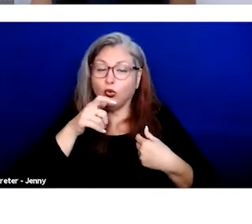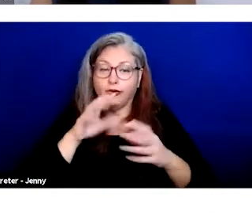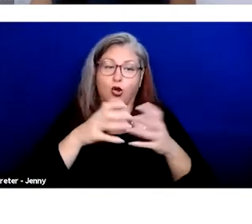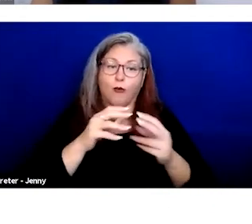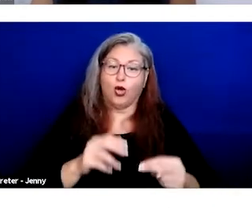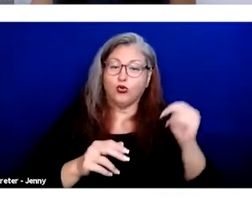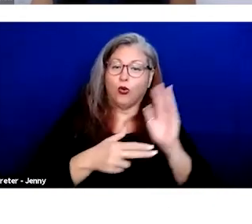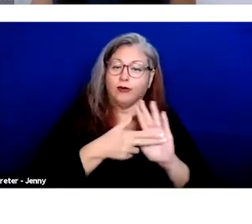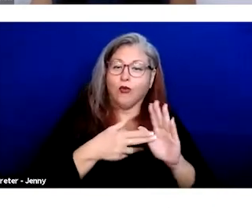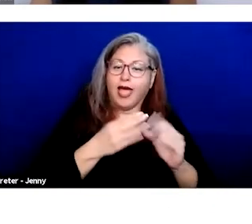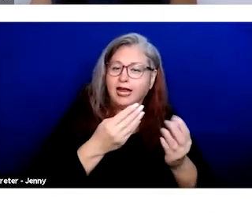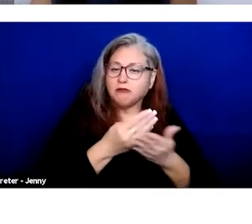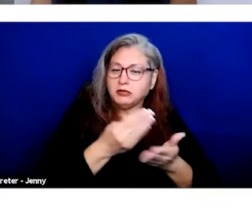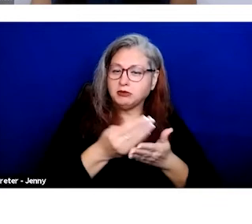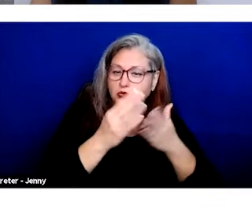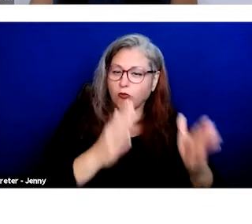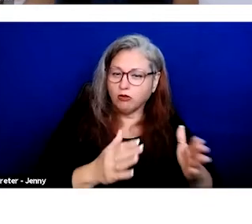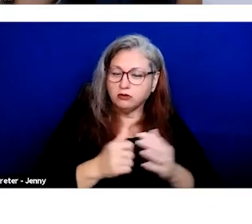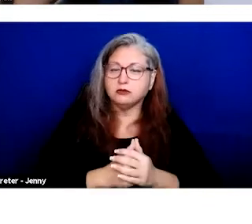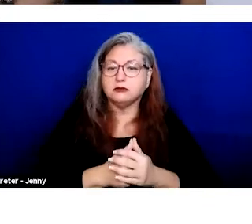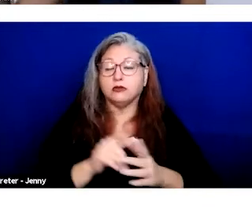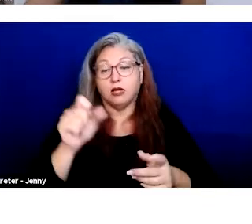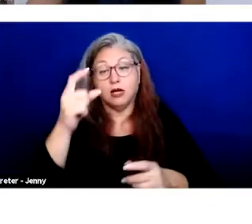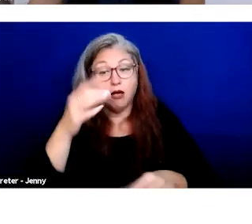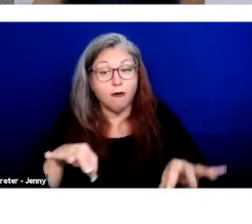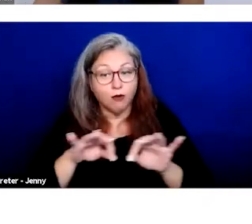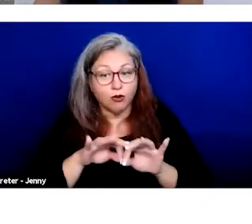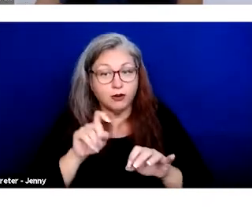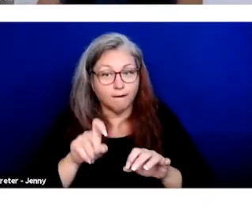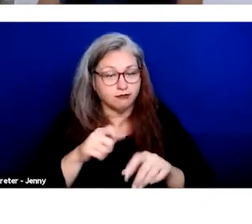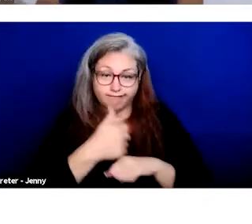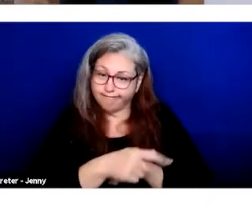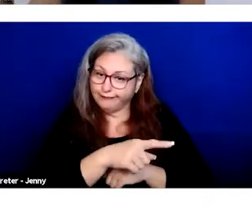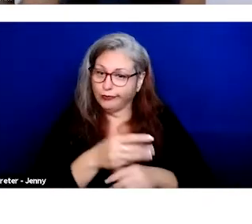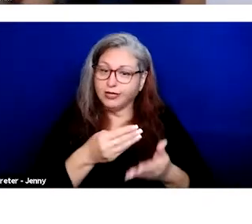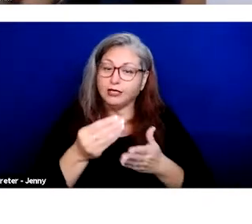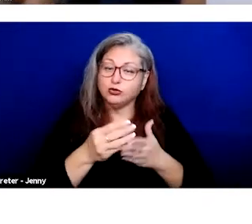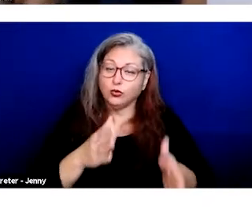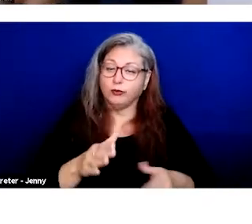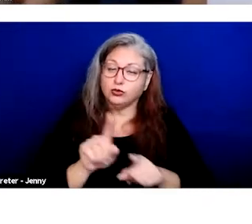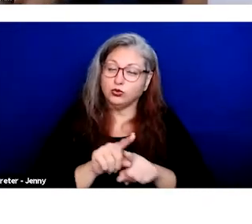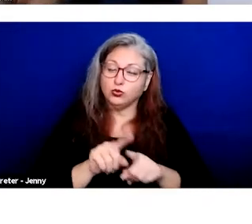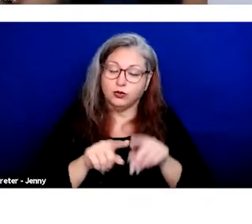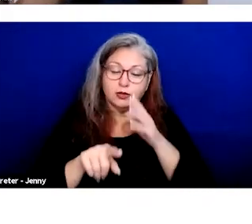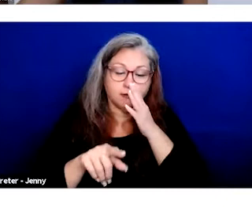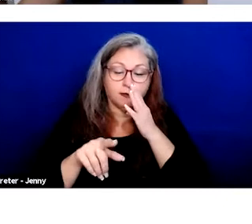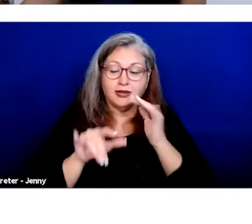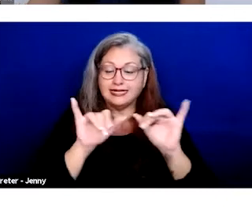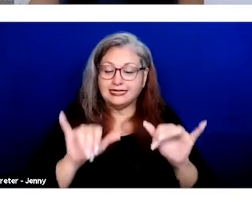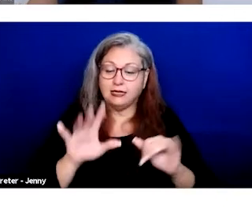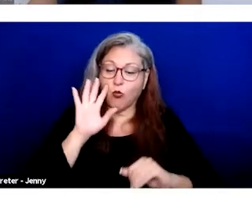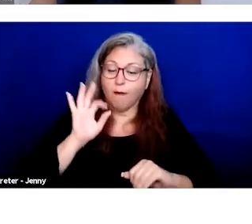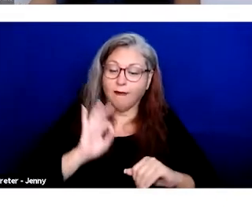brands and consumers. And it's important that we also implicate consumers here, right? That the system is designed to